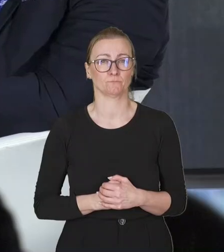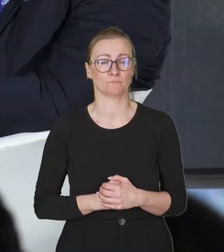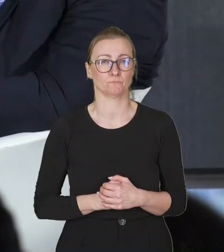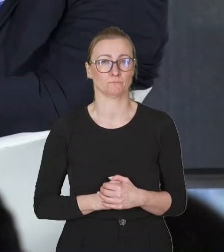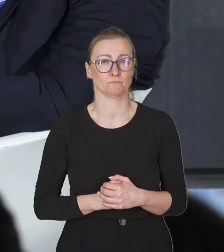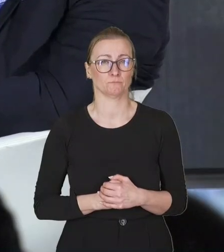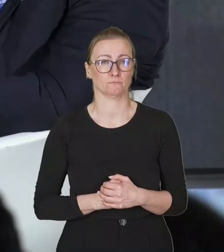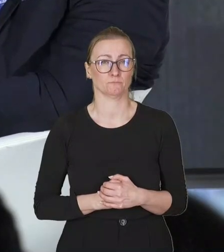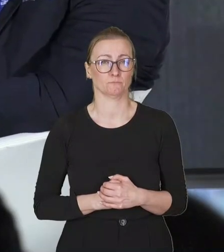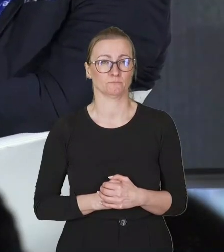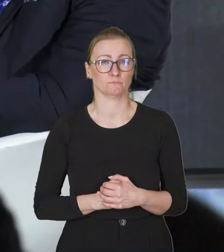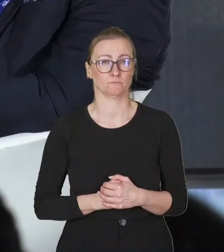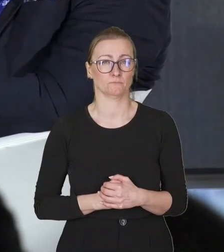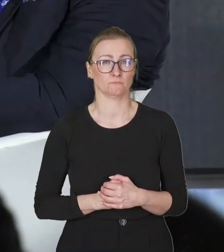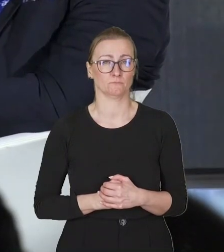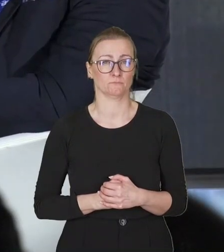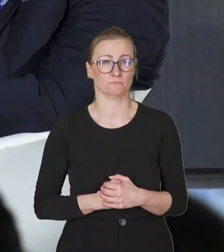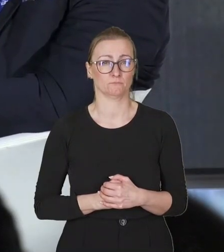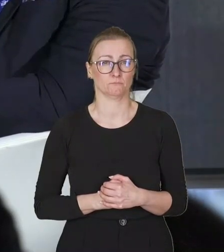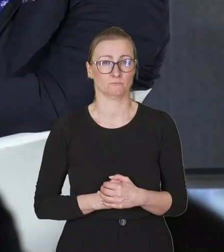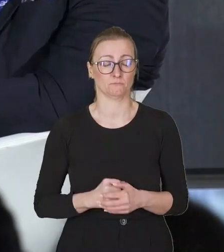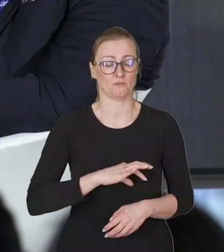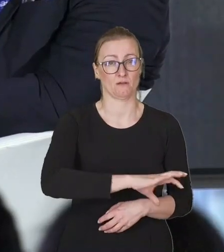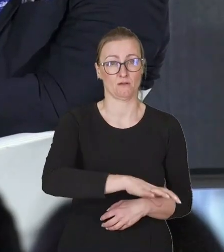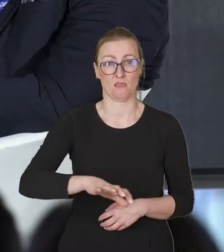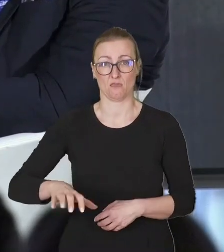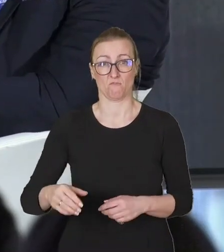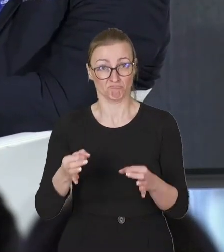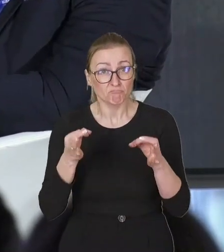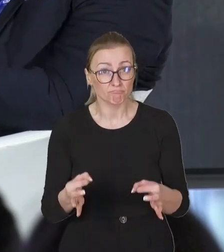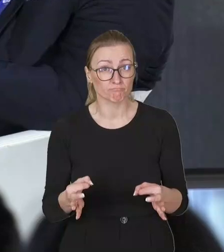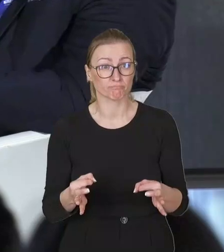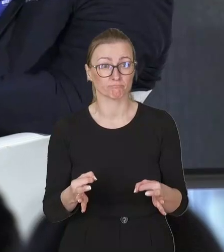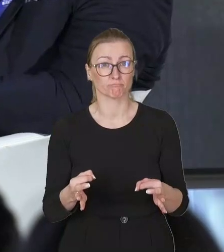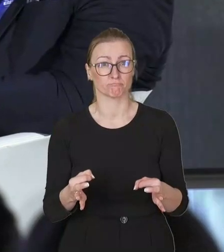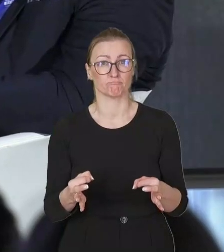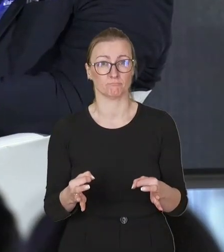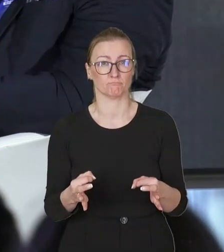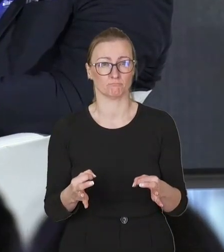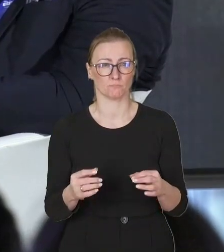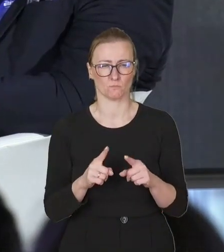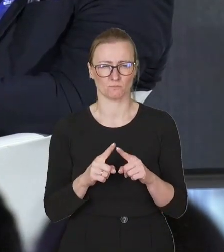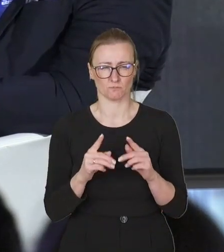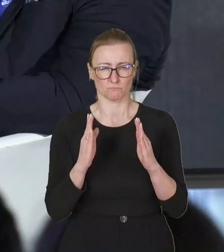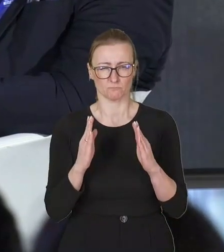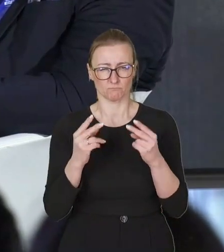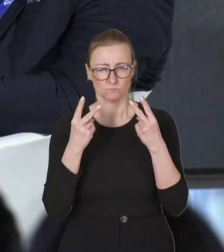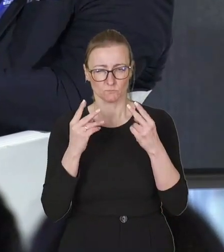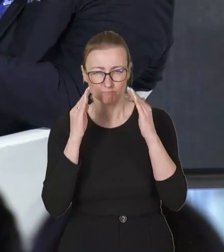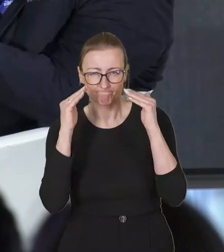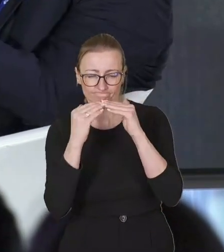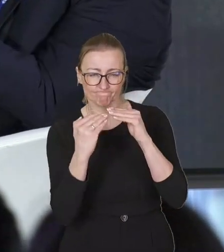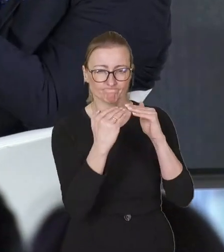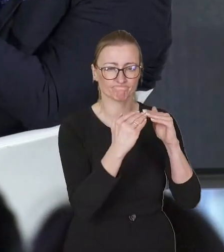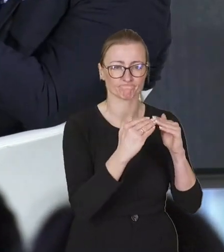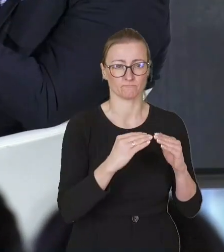strategic priorities of the region is at the level of 12%. So this is the huge, should discussion